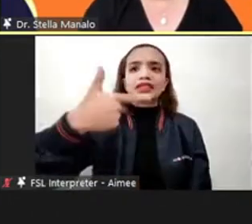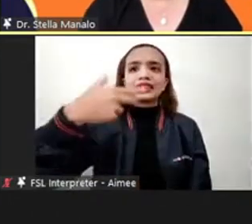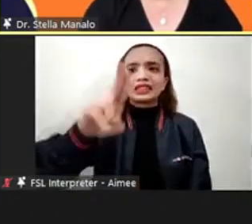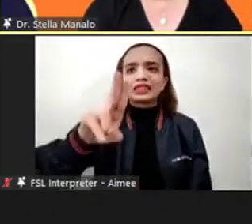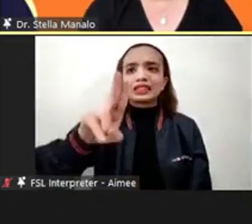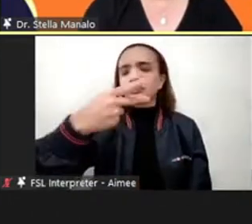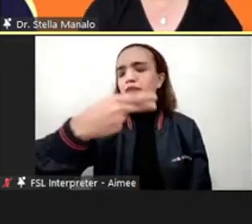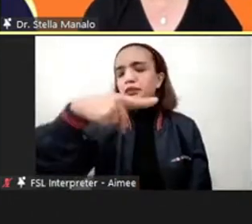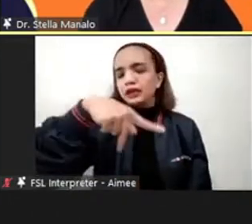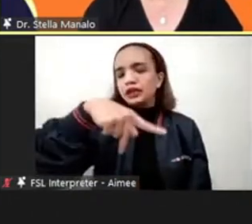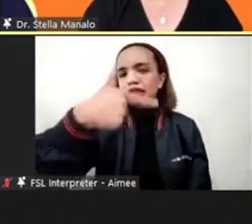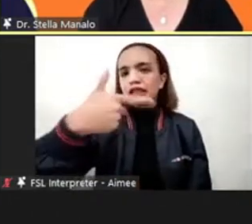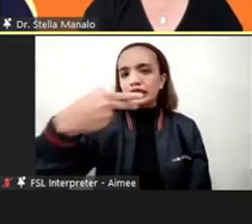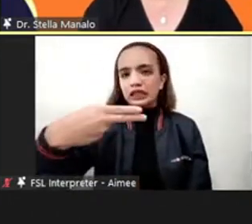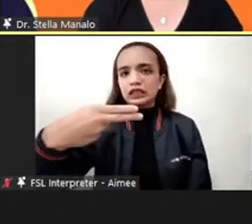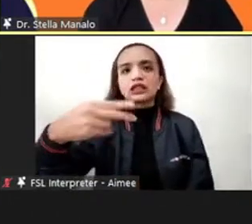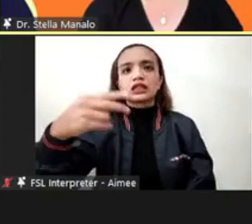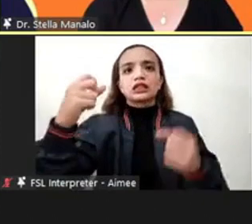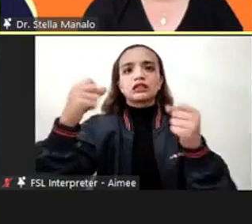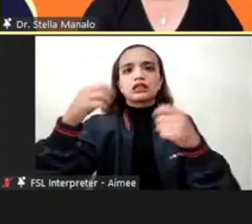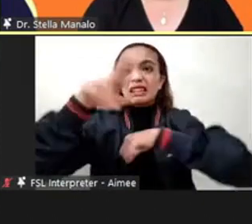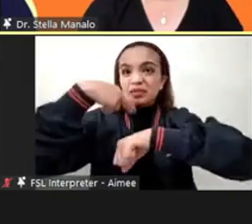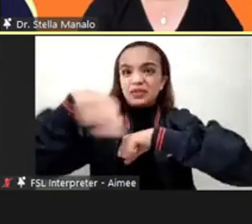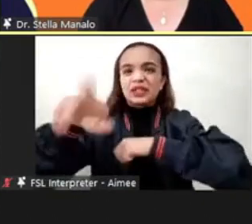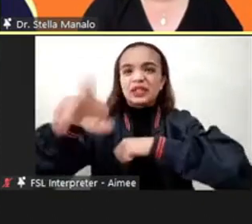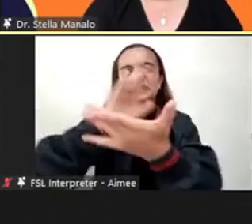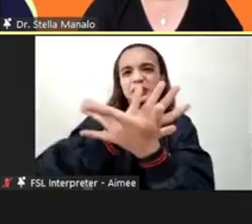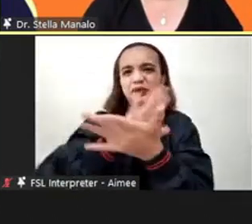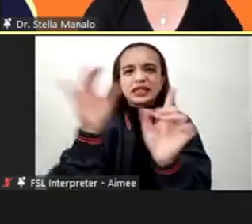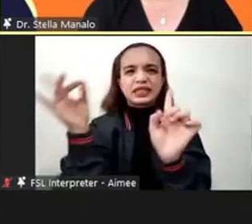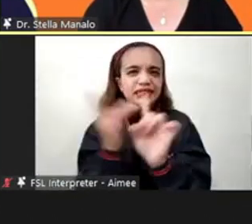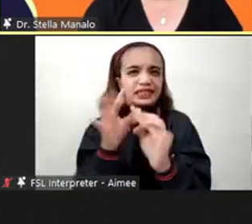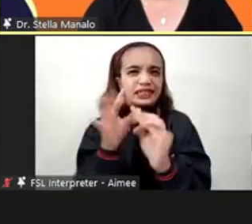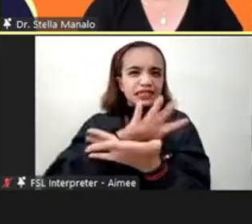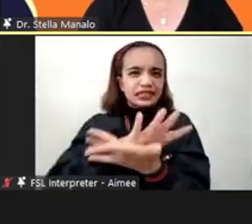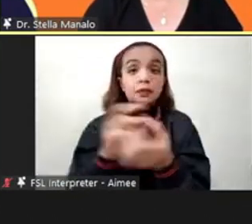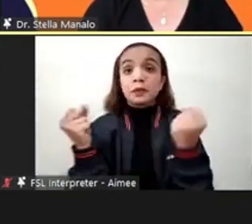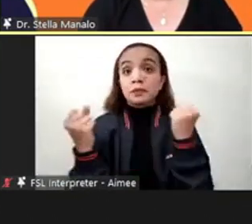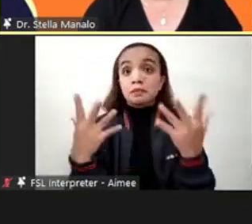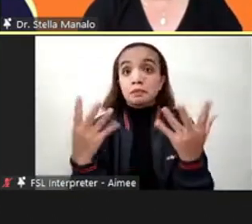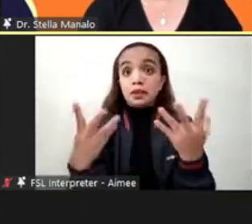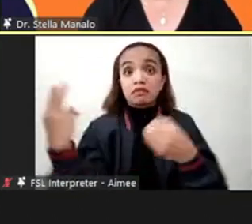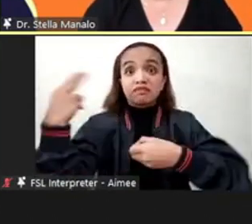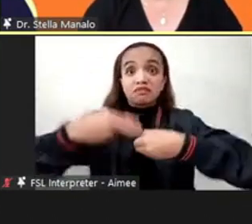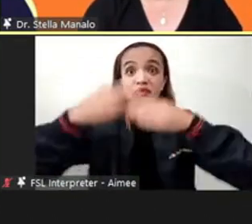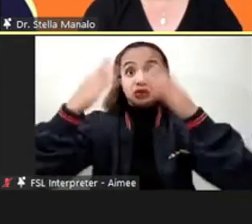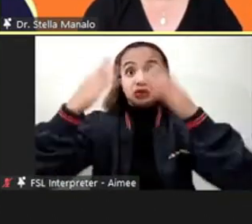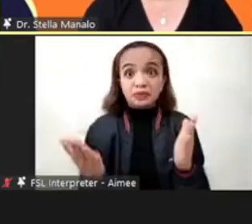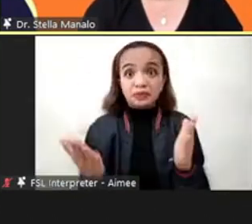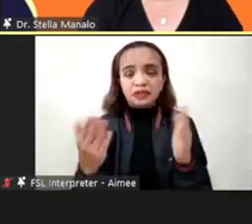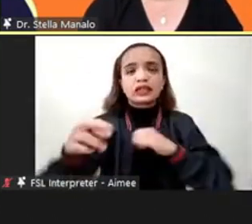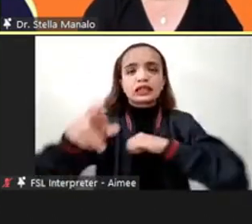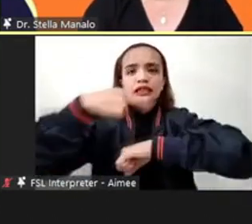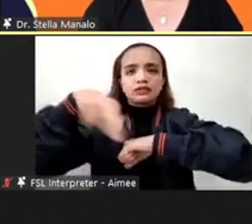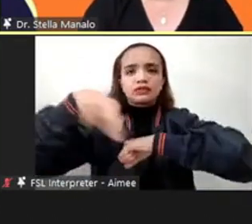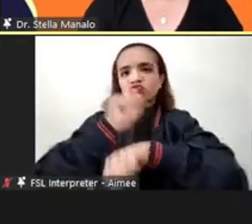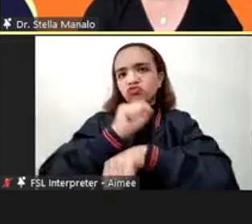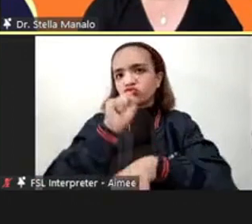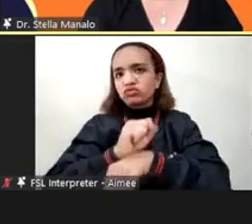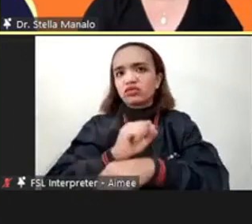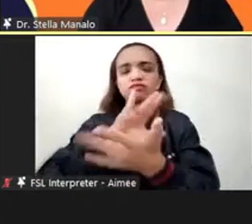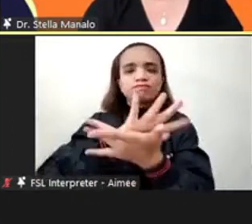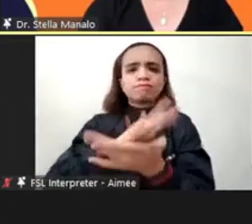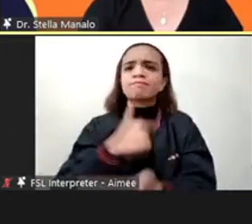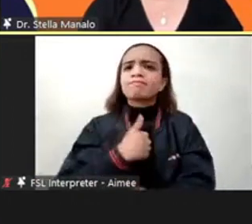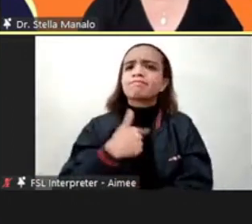referral center, and I'm sure many of the participants here are also working in COVID referral centers. So I asked